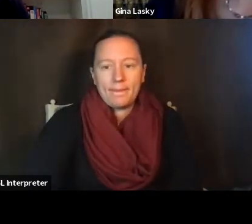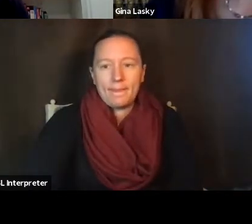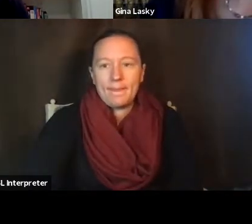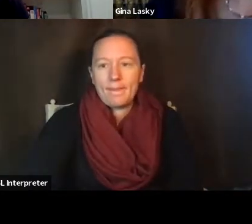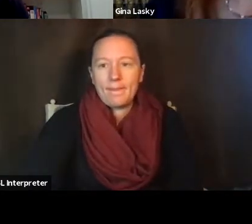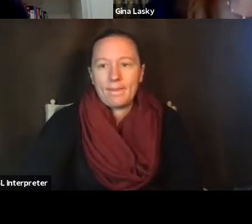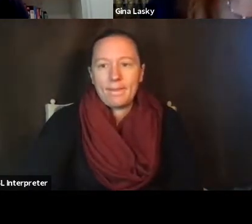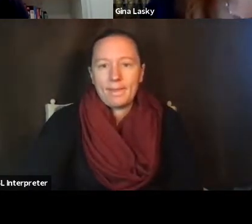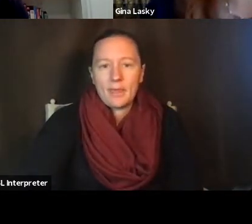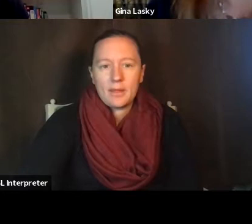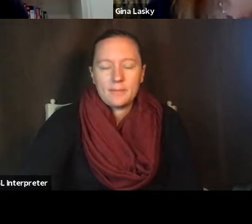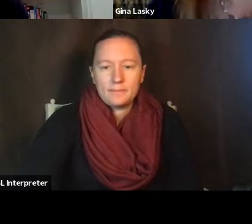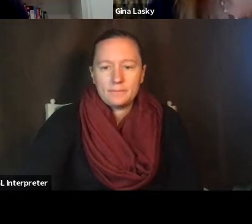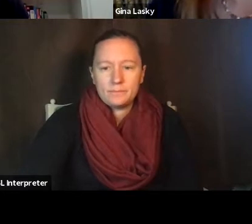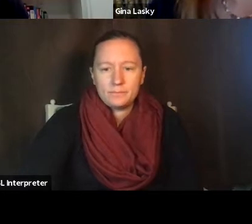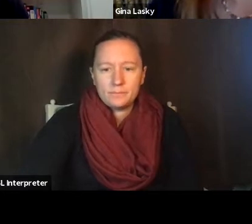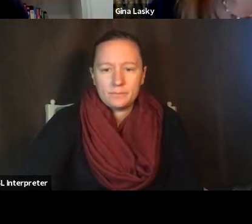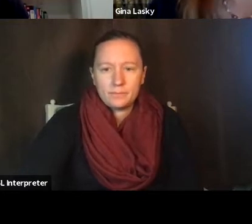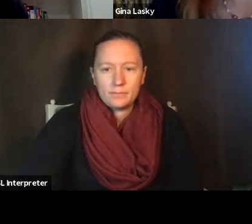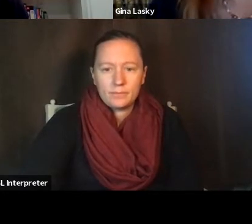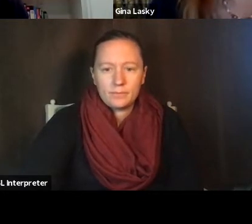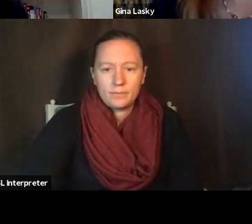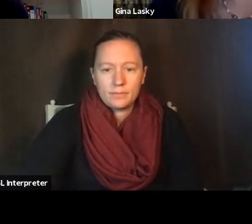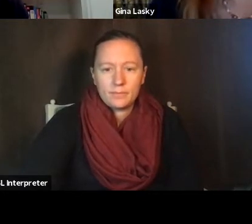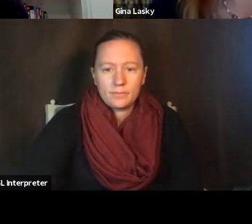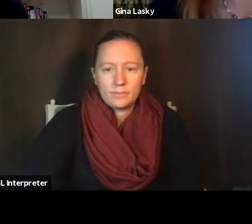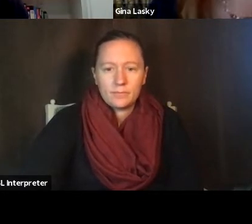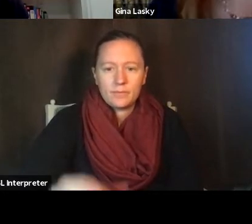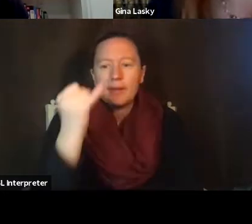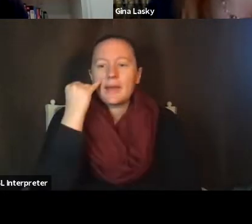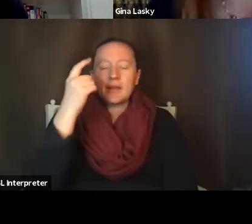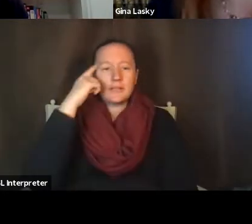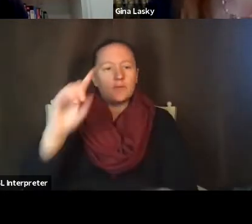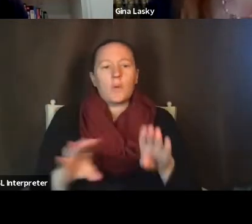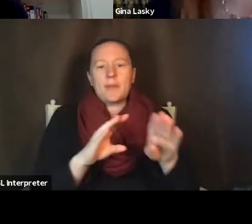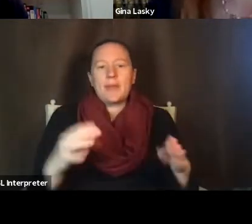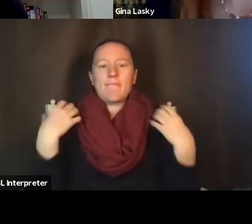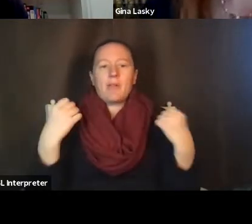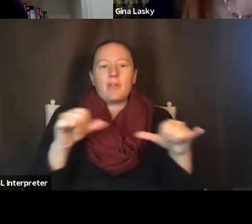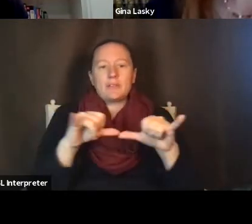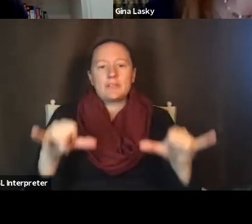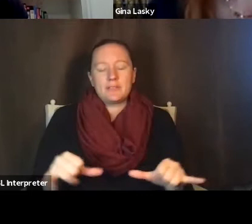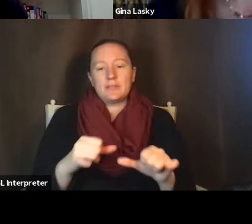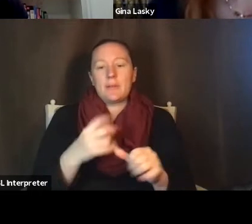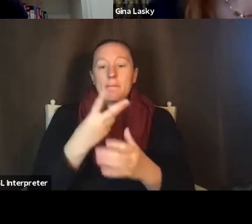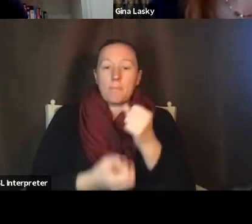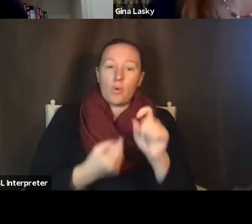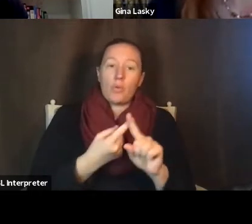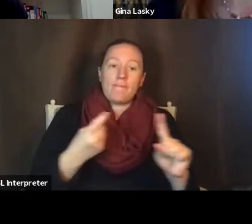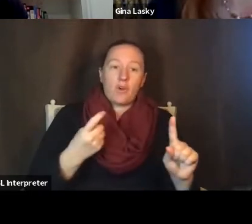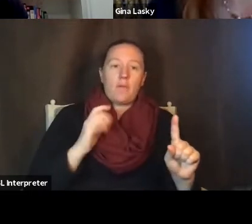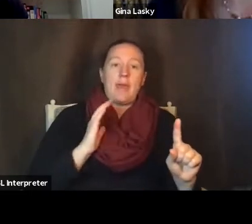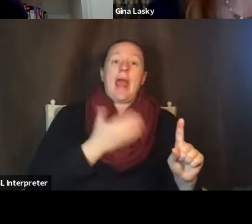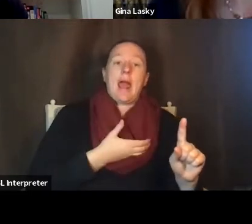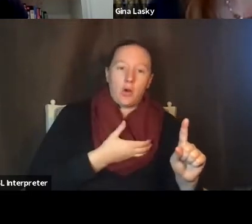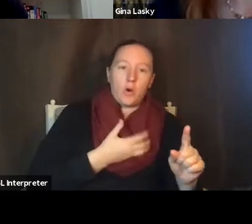So the ideas for the behavioral health system came both from our